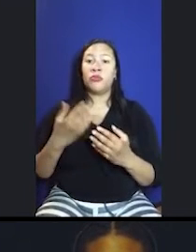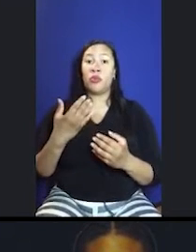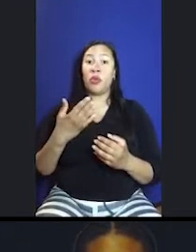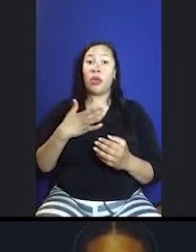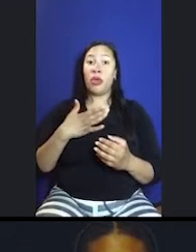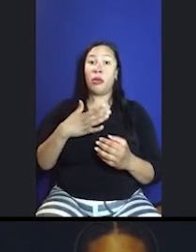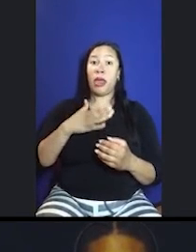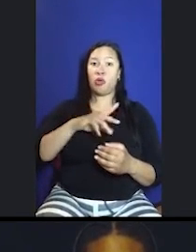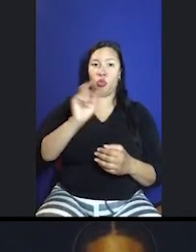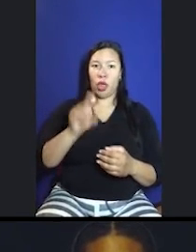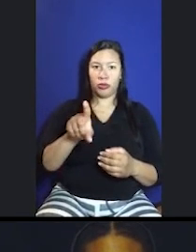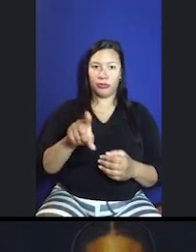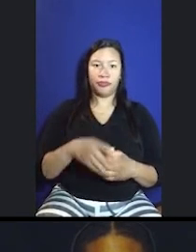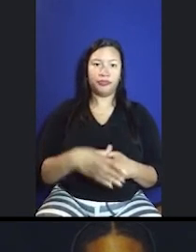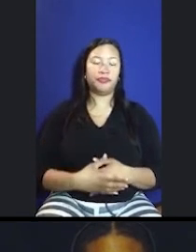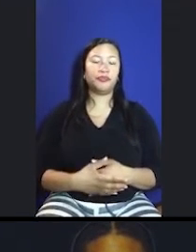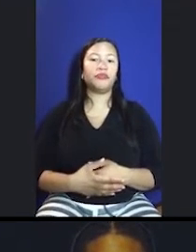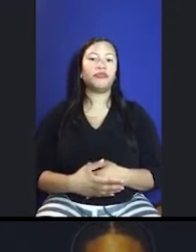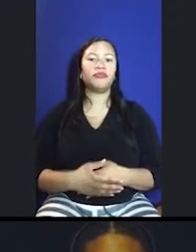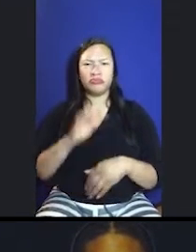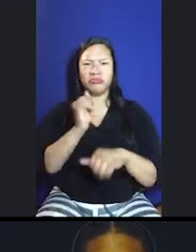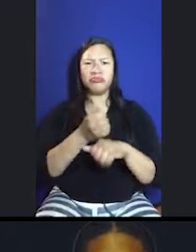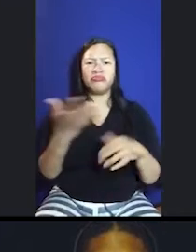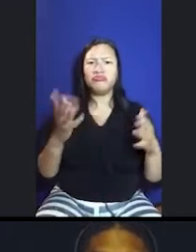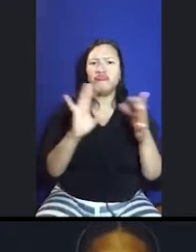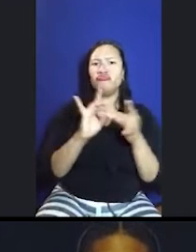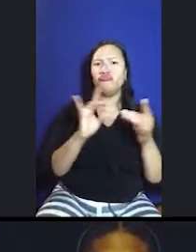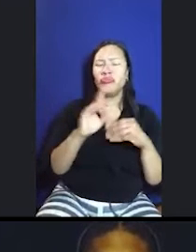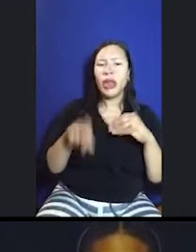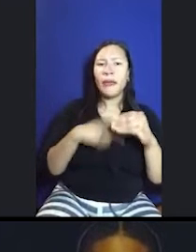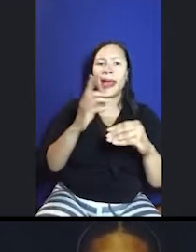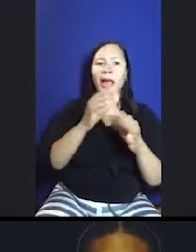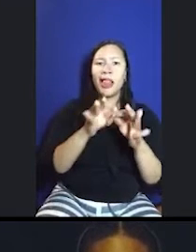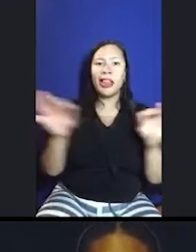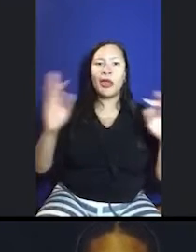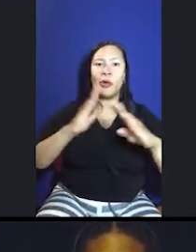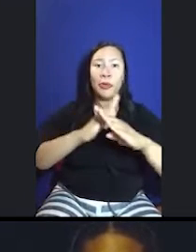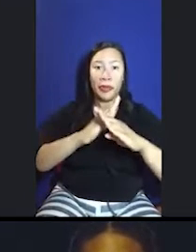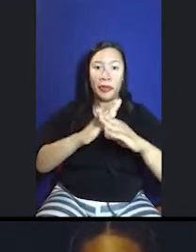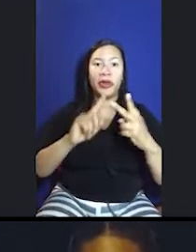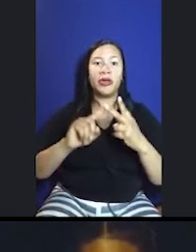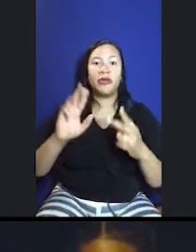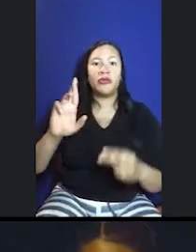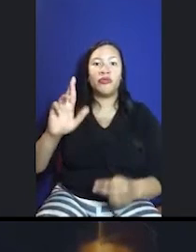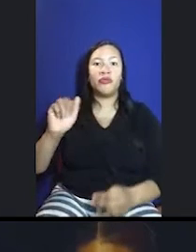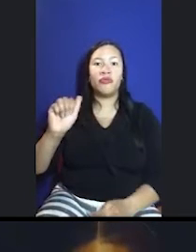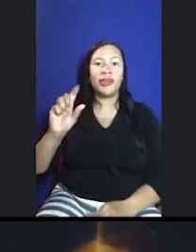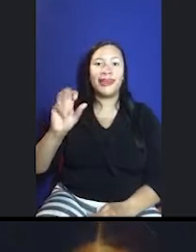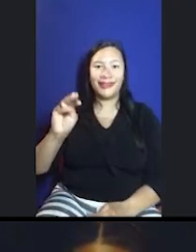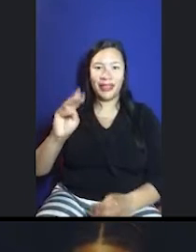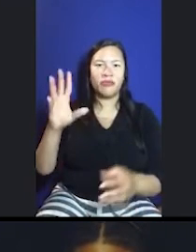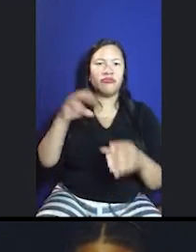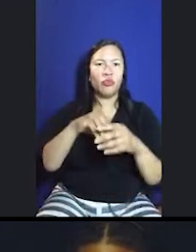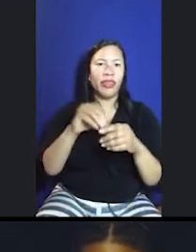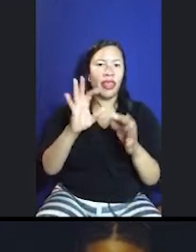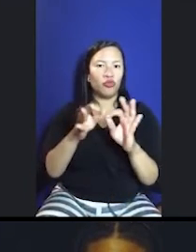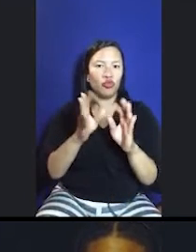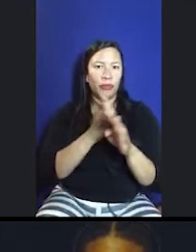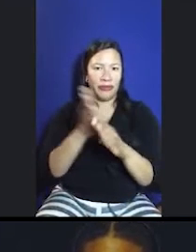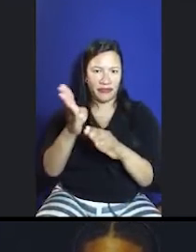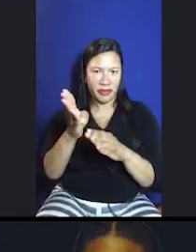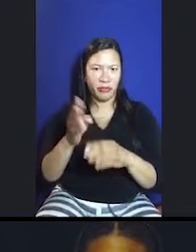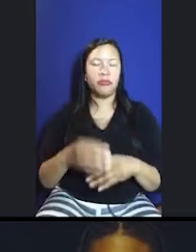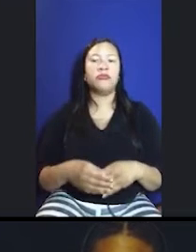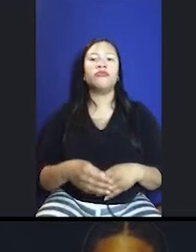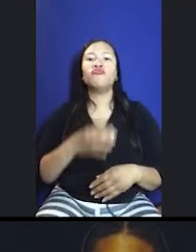have, like based off of what you stated with the language barriers and how racism does exist within the field,